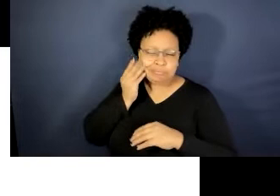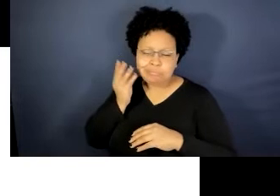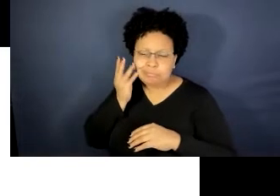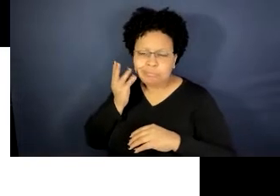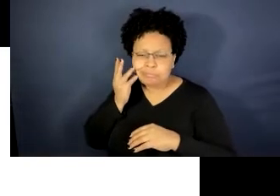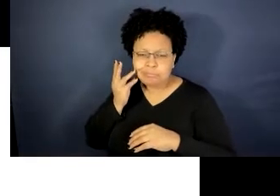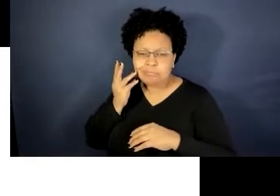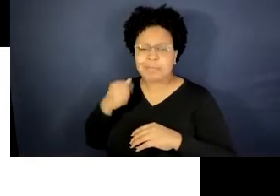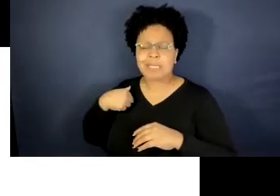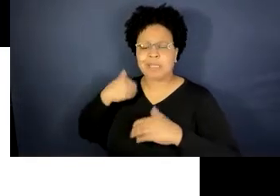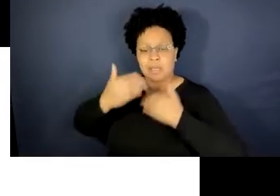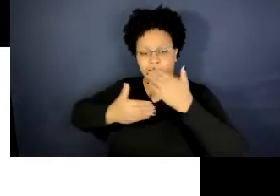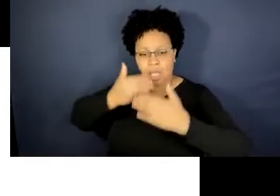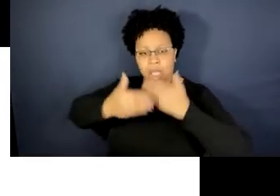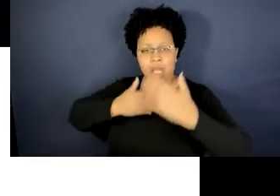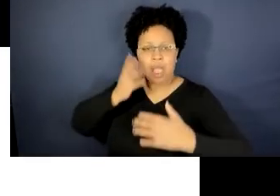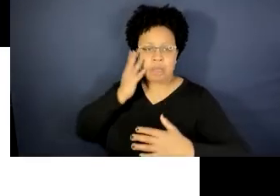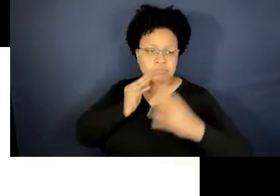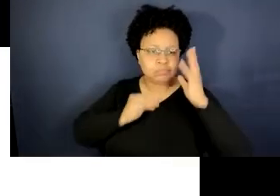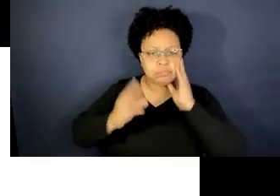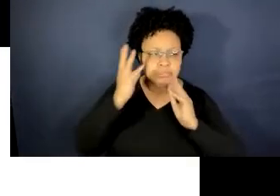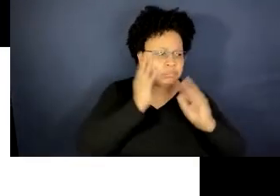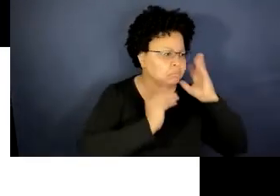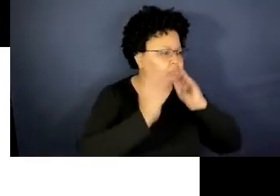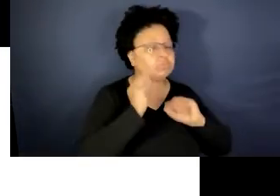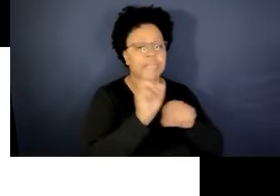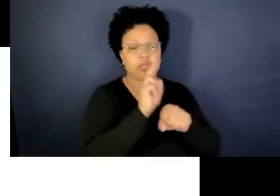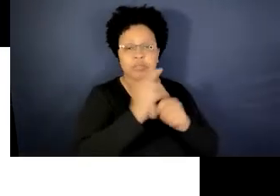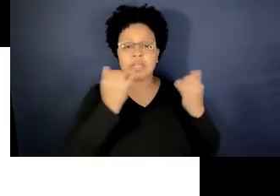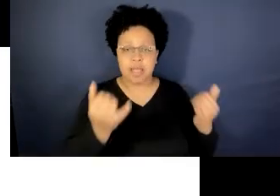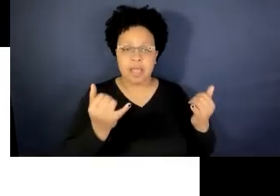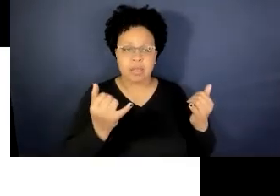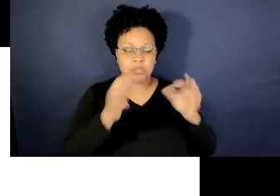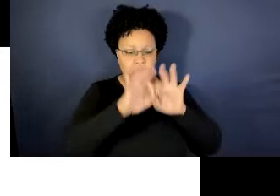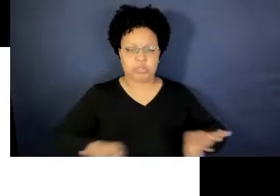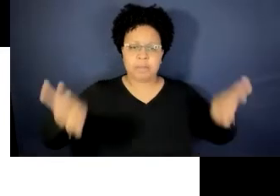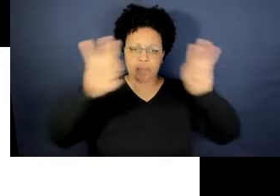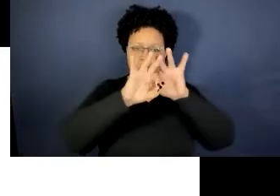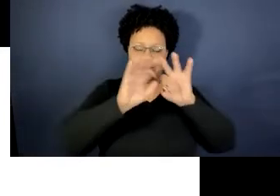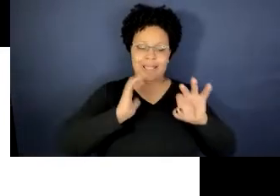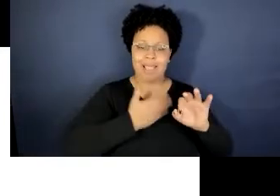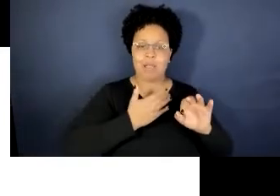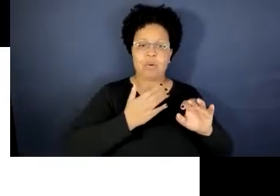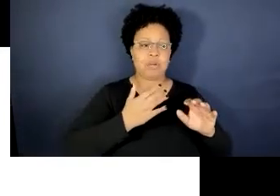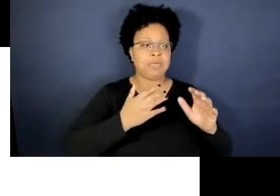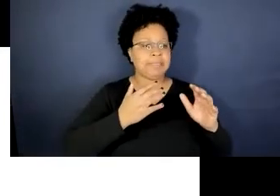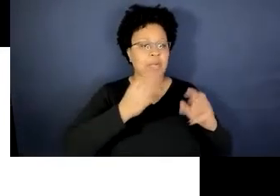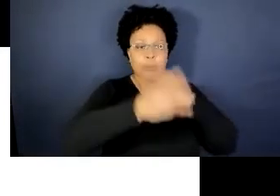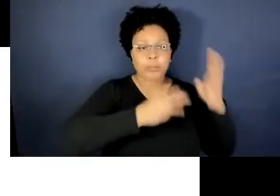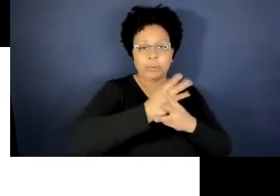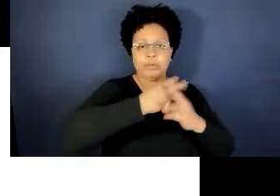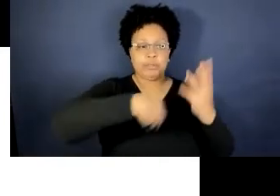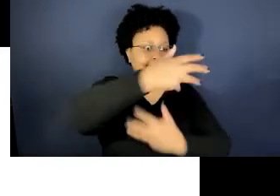today. It's important to make sure that we are an inclusive society where we are including all of the